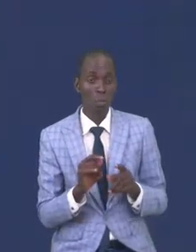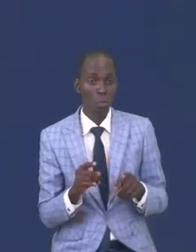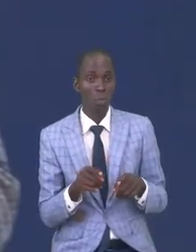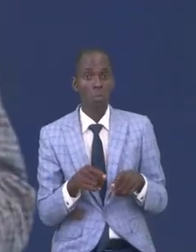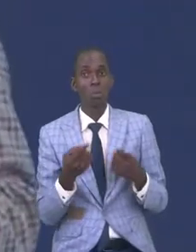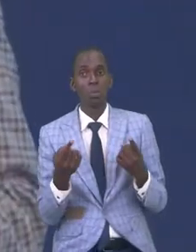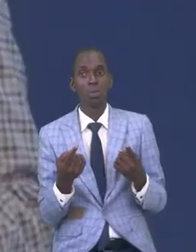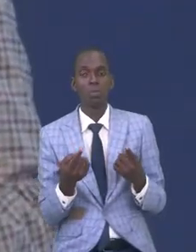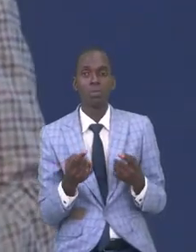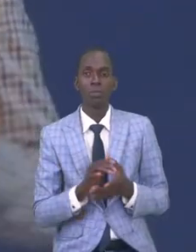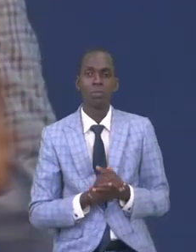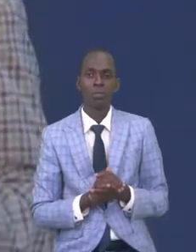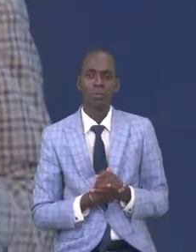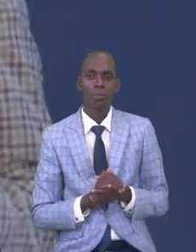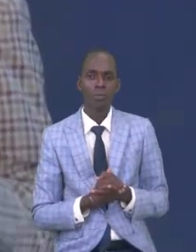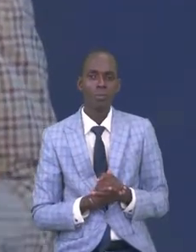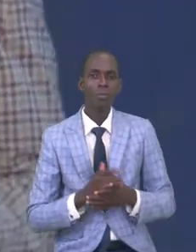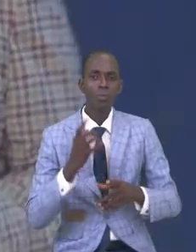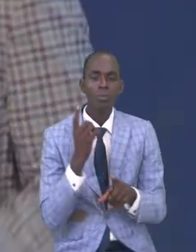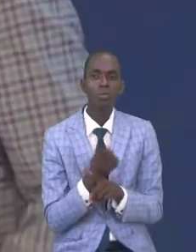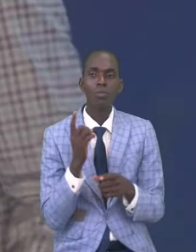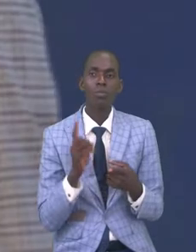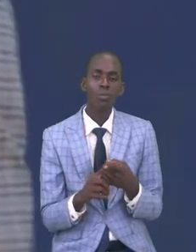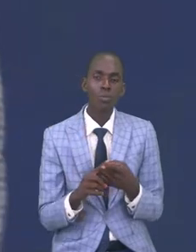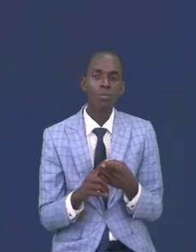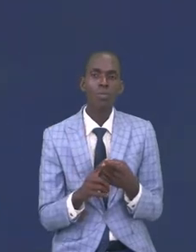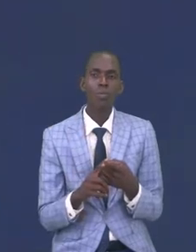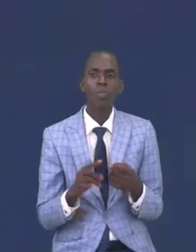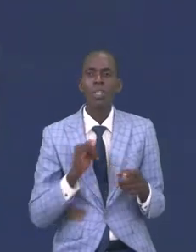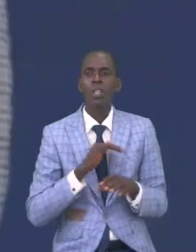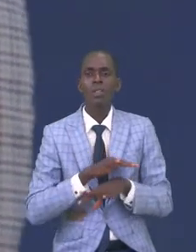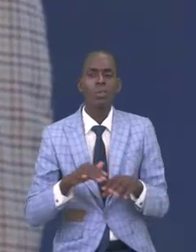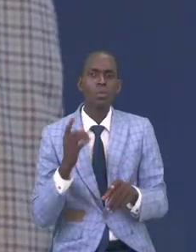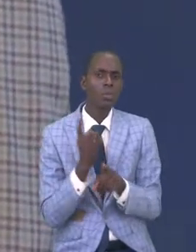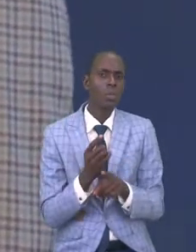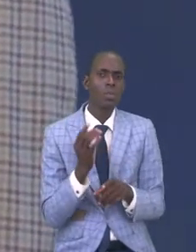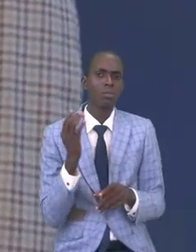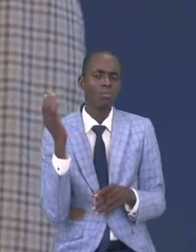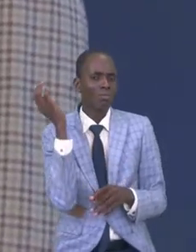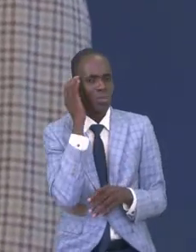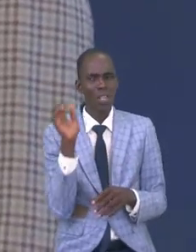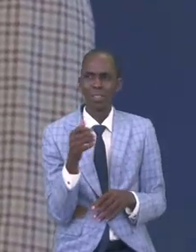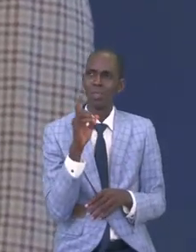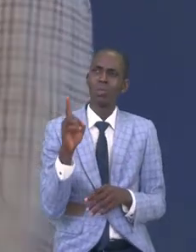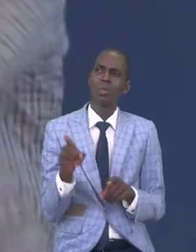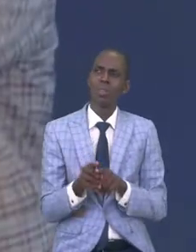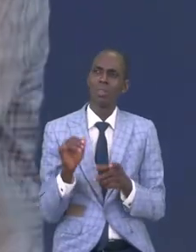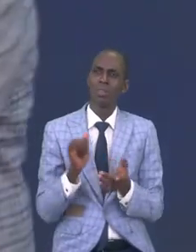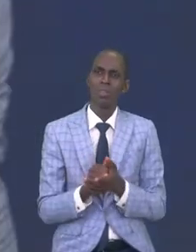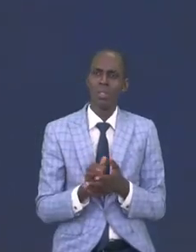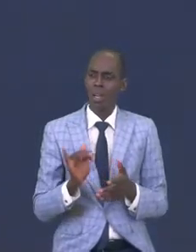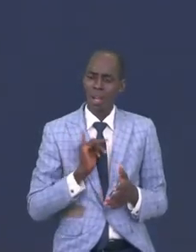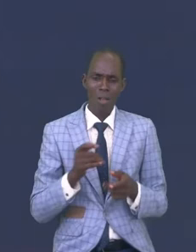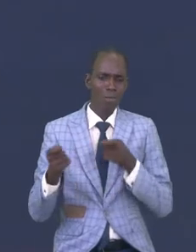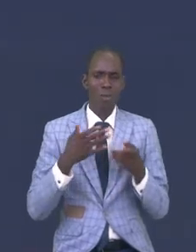tough guy, just to prove I don't just listen to anybody like that. I run my life. If